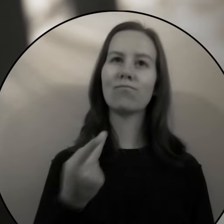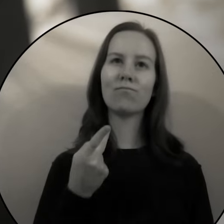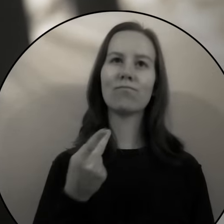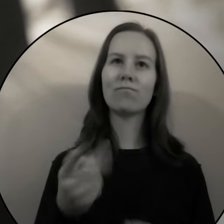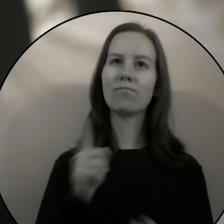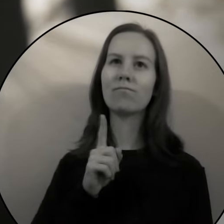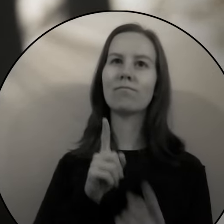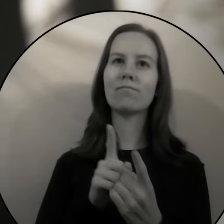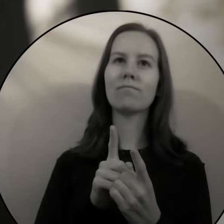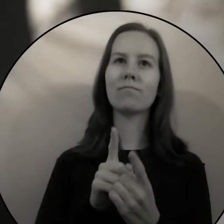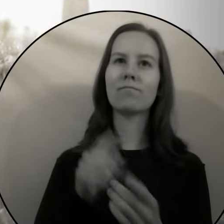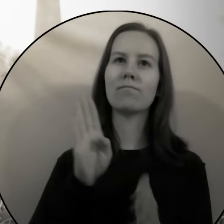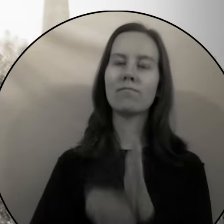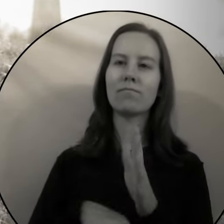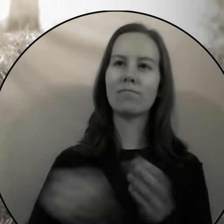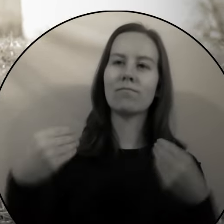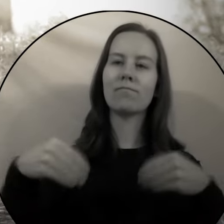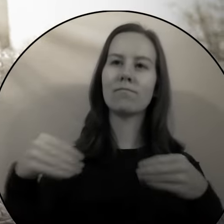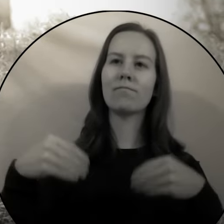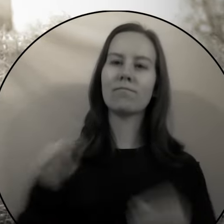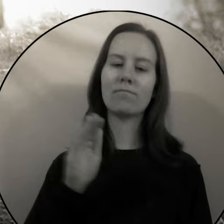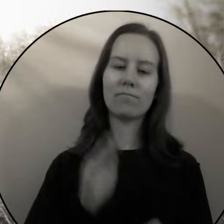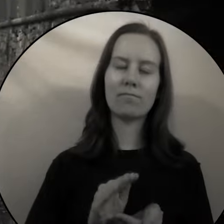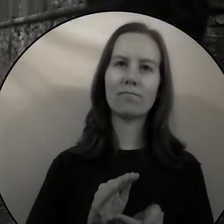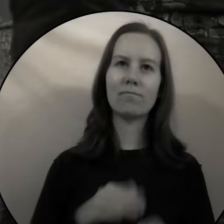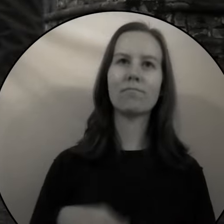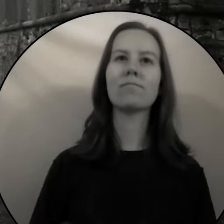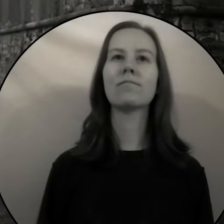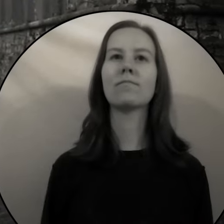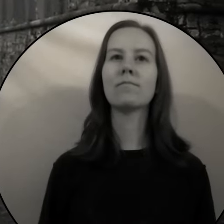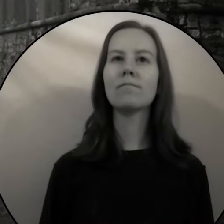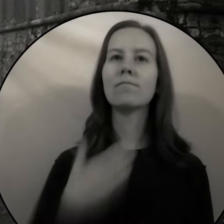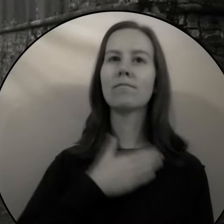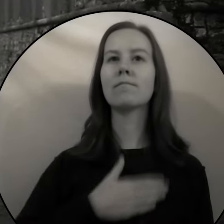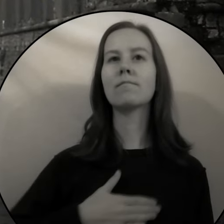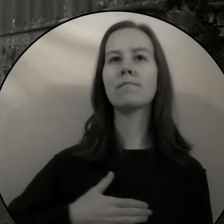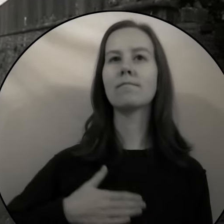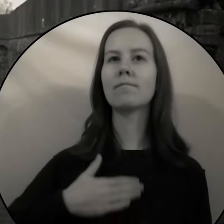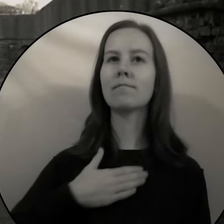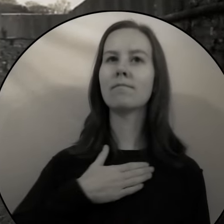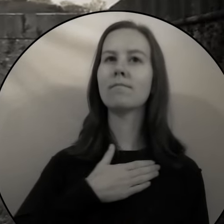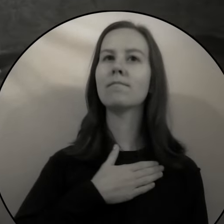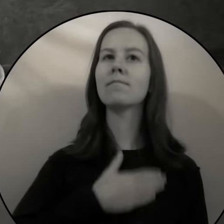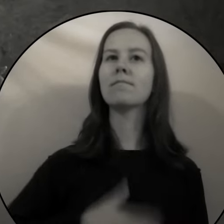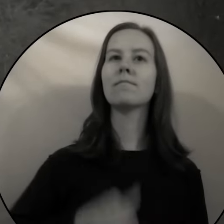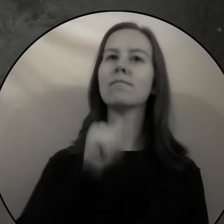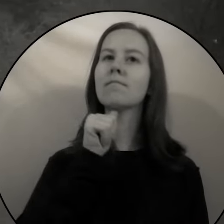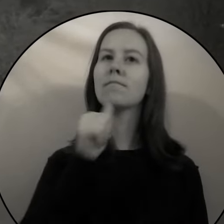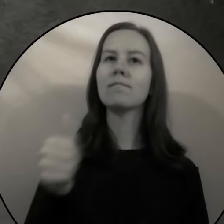charity shop where i buped into you Please